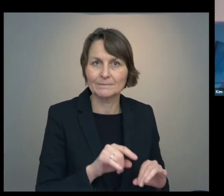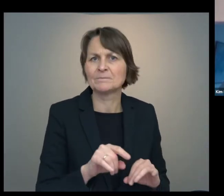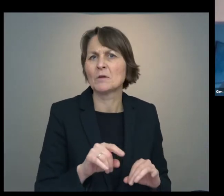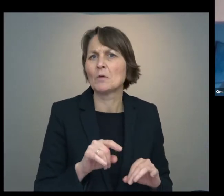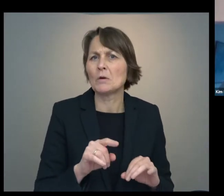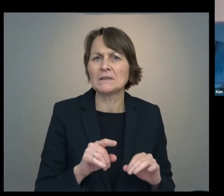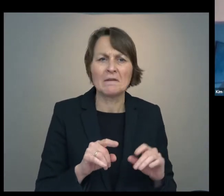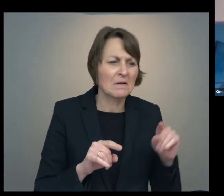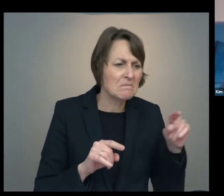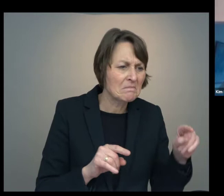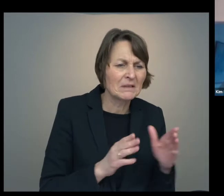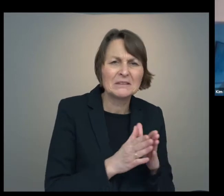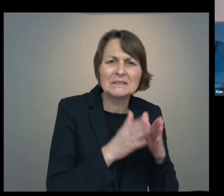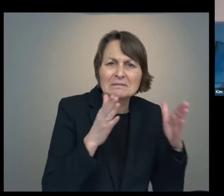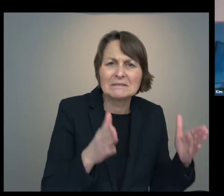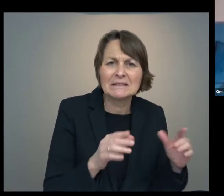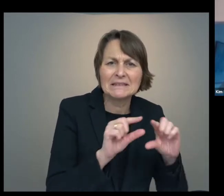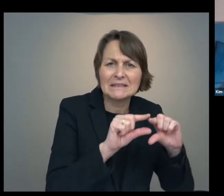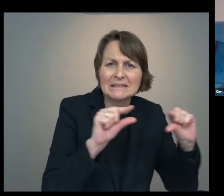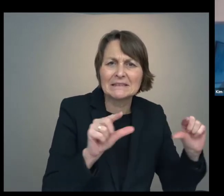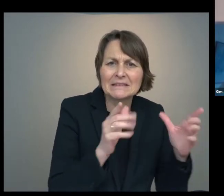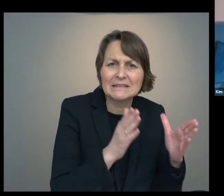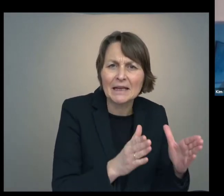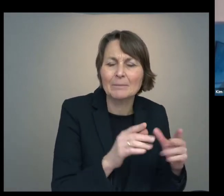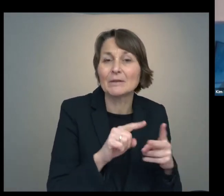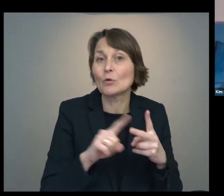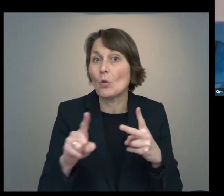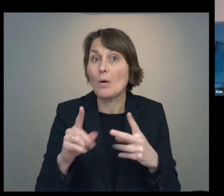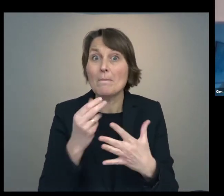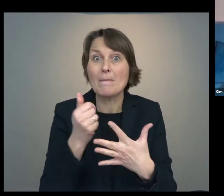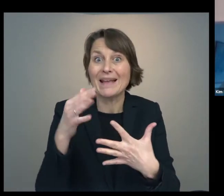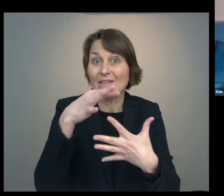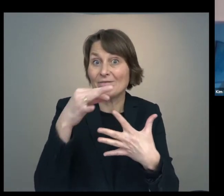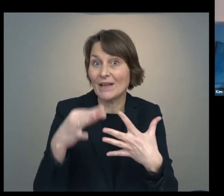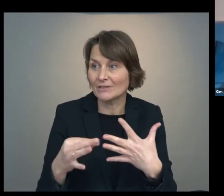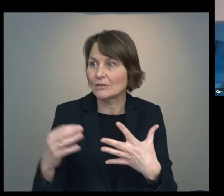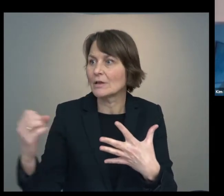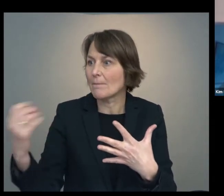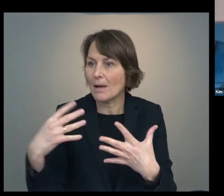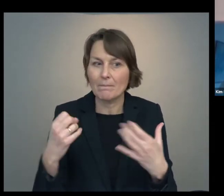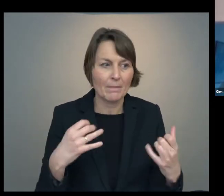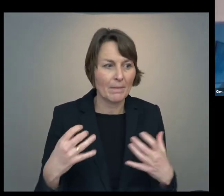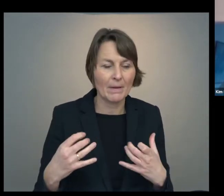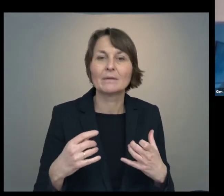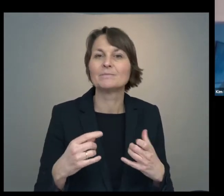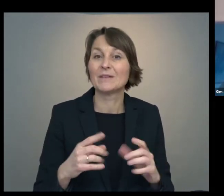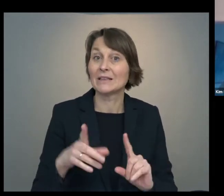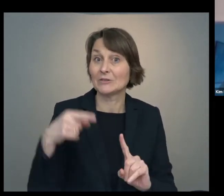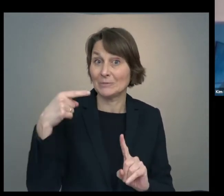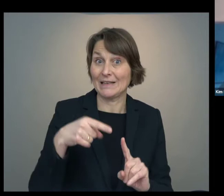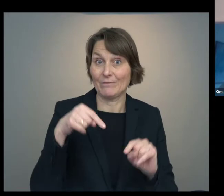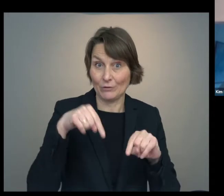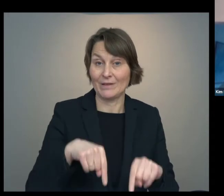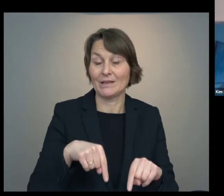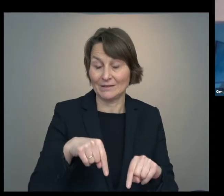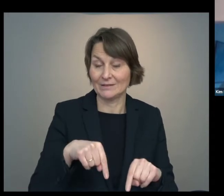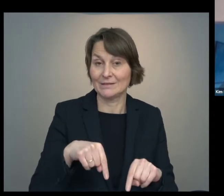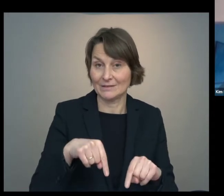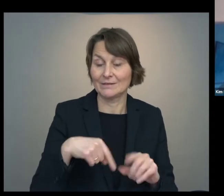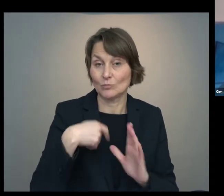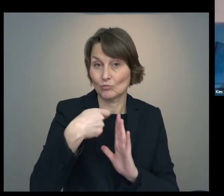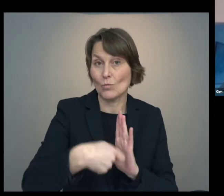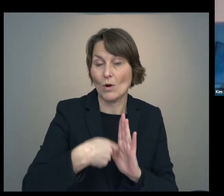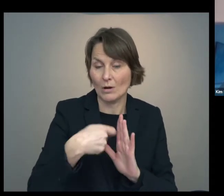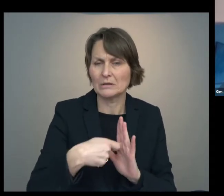work for V8 for segments and for lots of features are being built that way, and especially